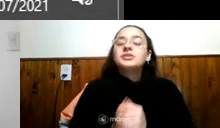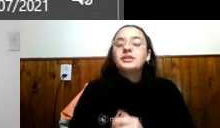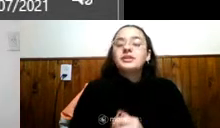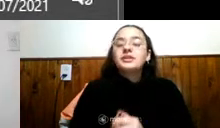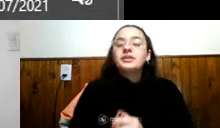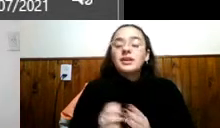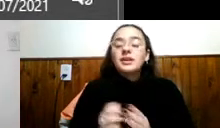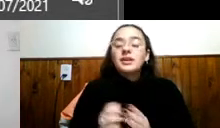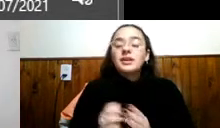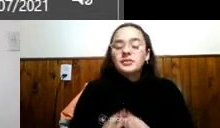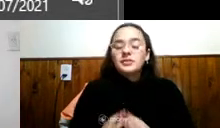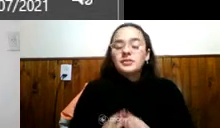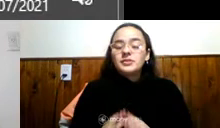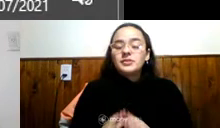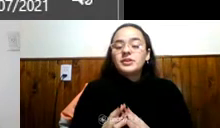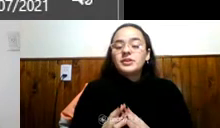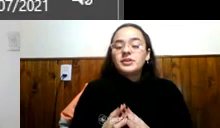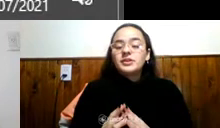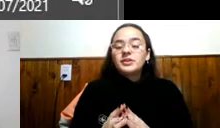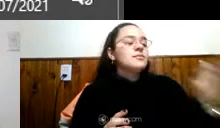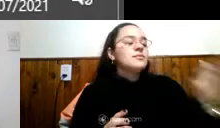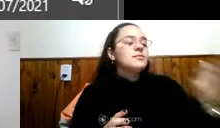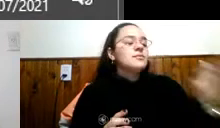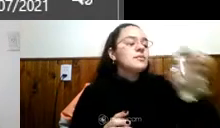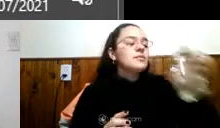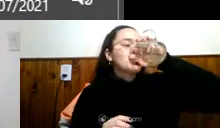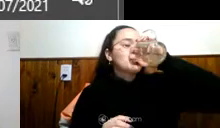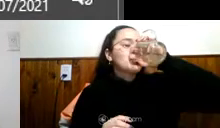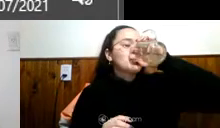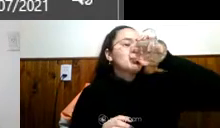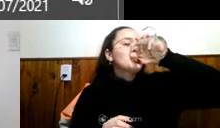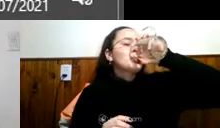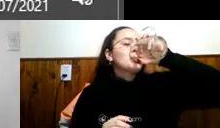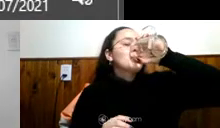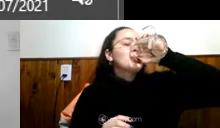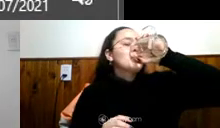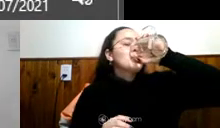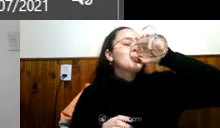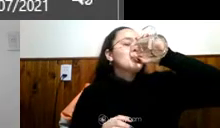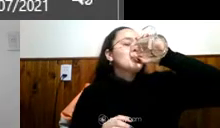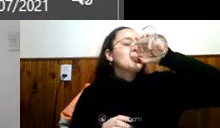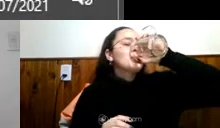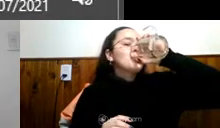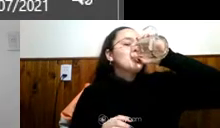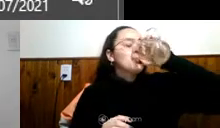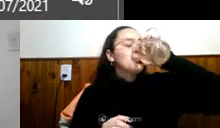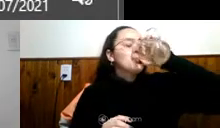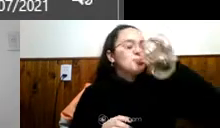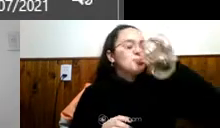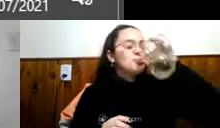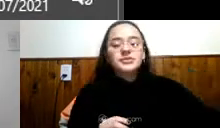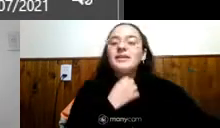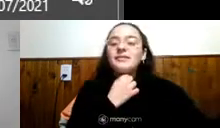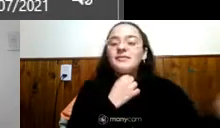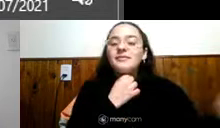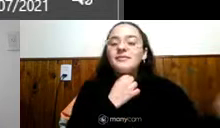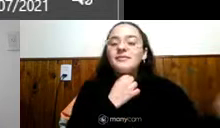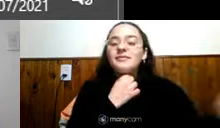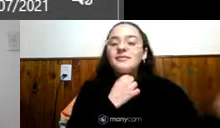Here, for example, Sorry, I bad for